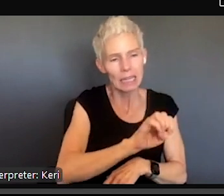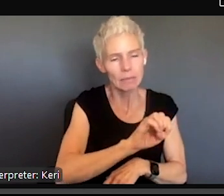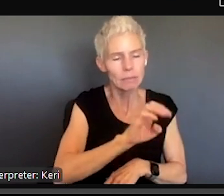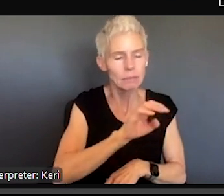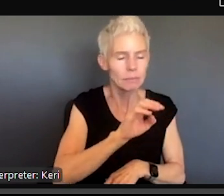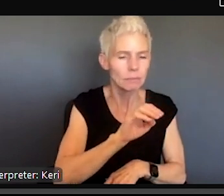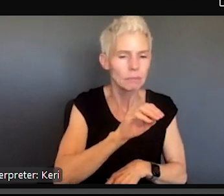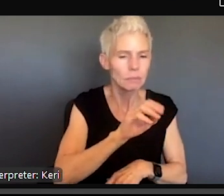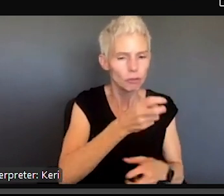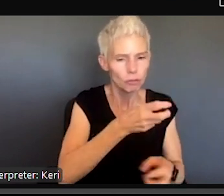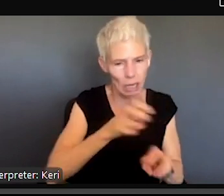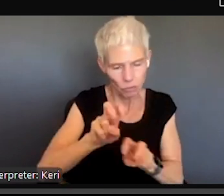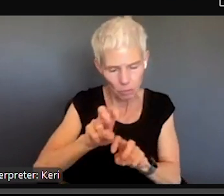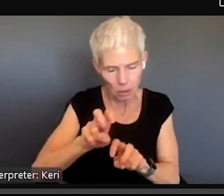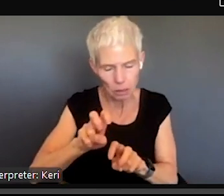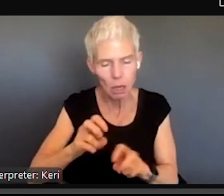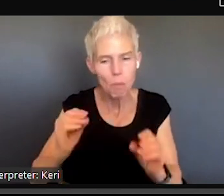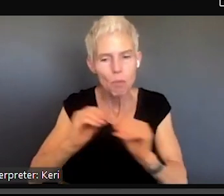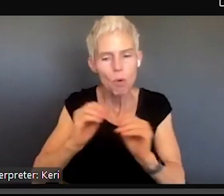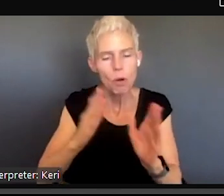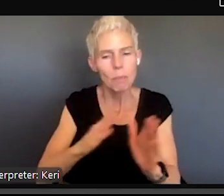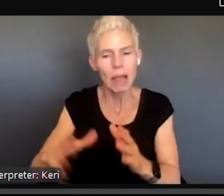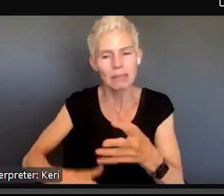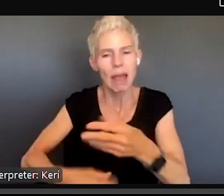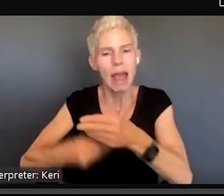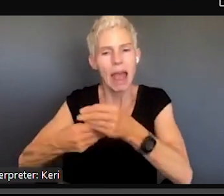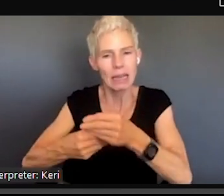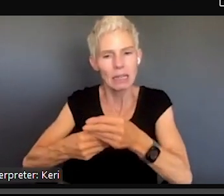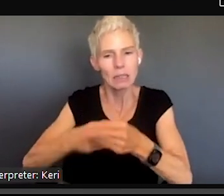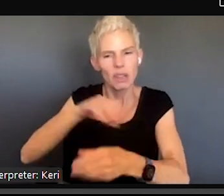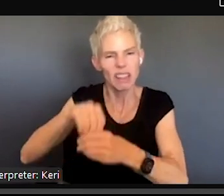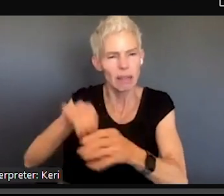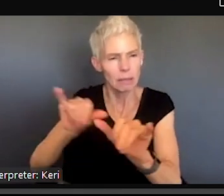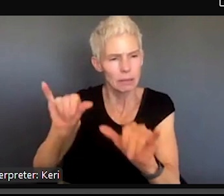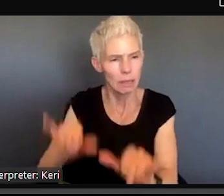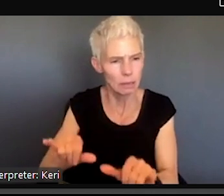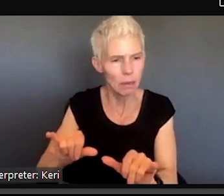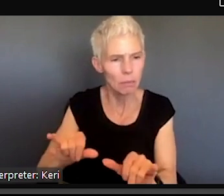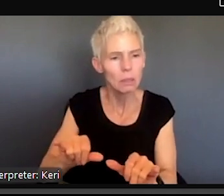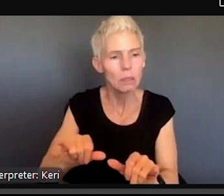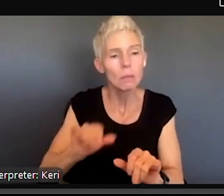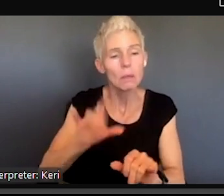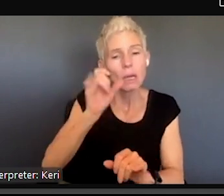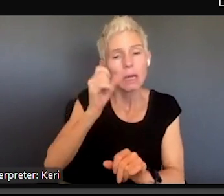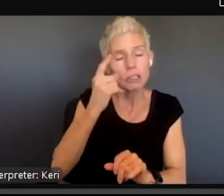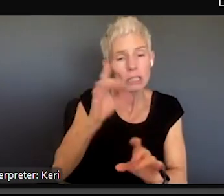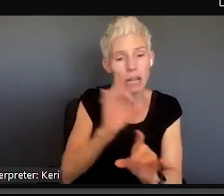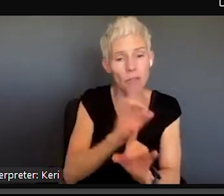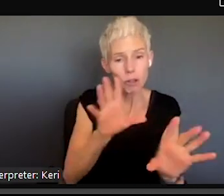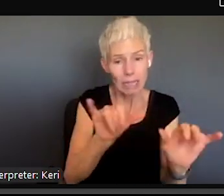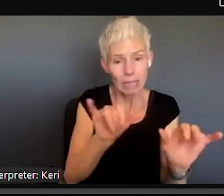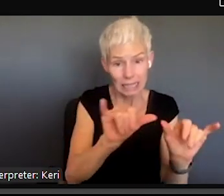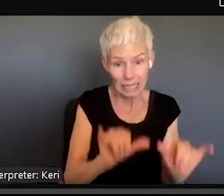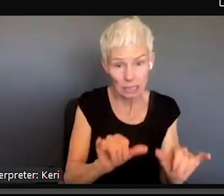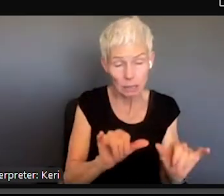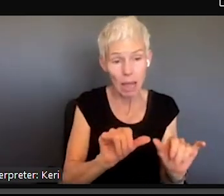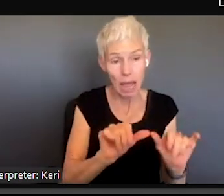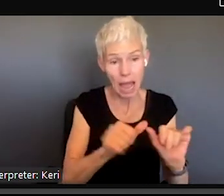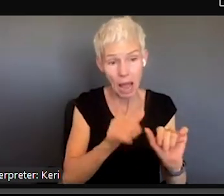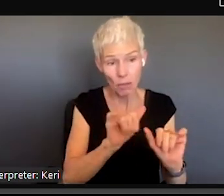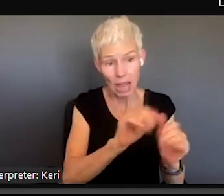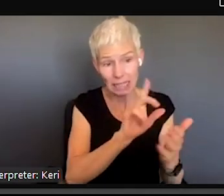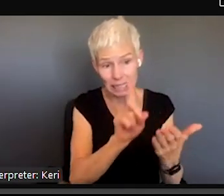and there were more plans added to the system, but the crisis system and how it was designed